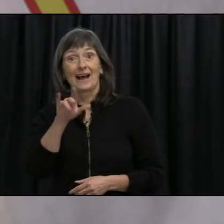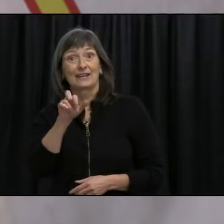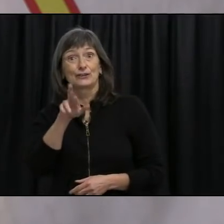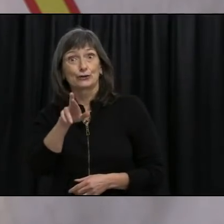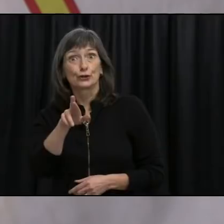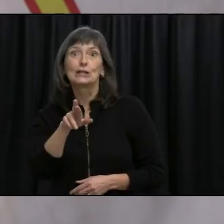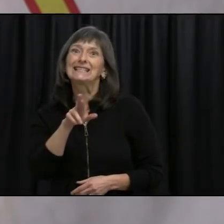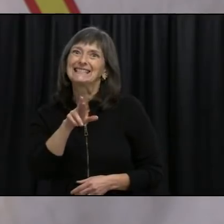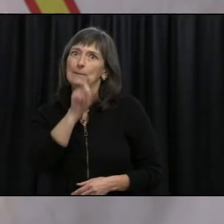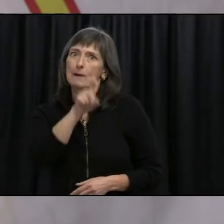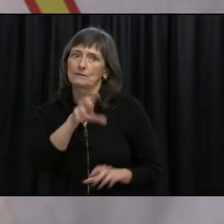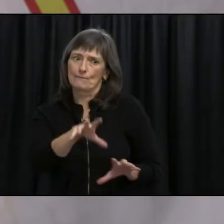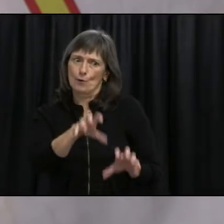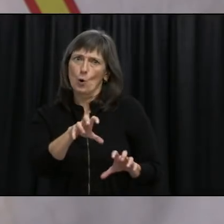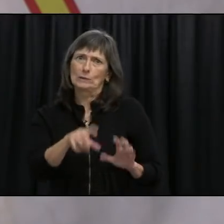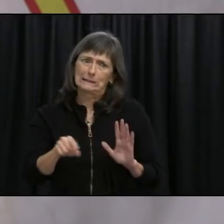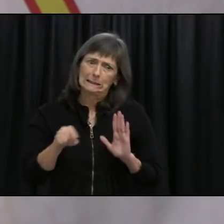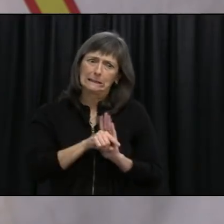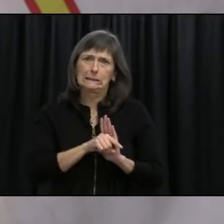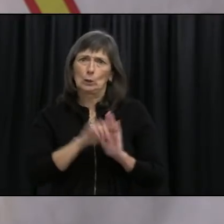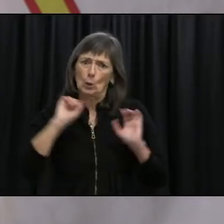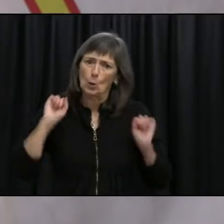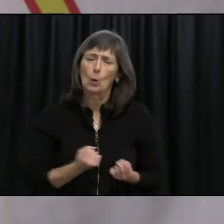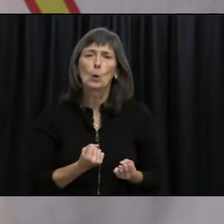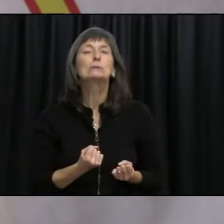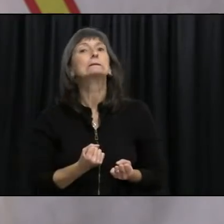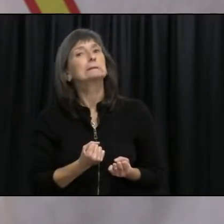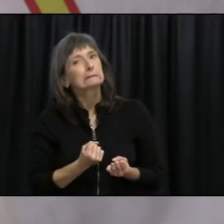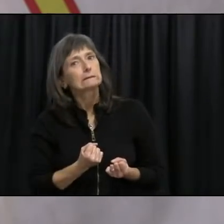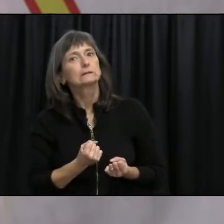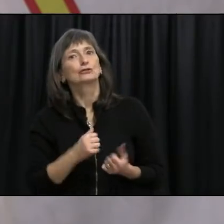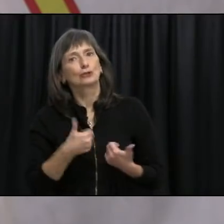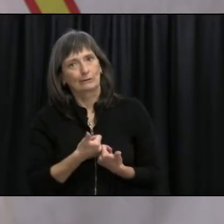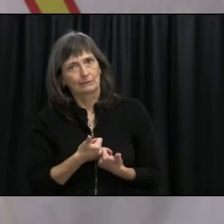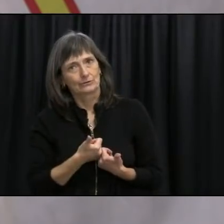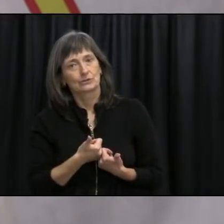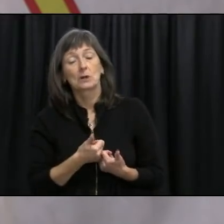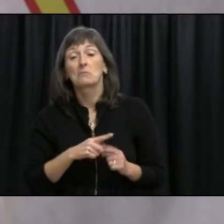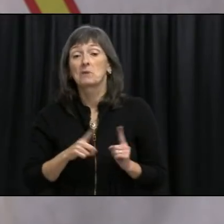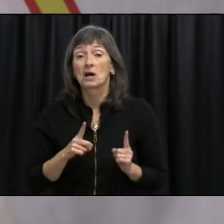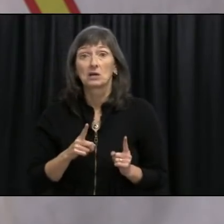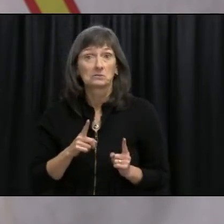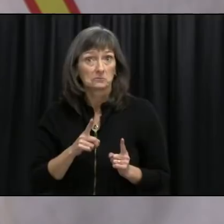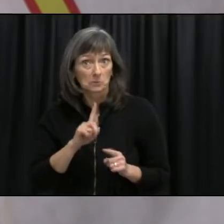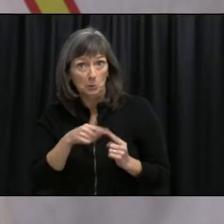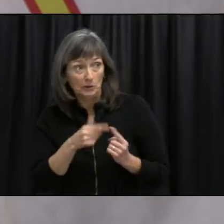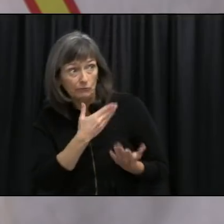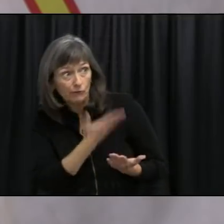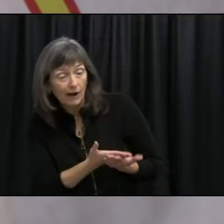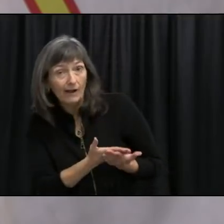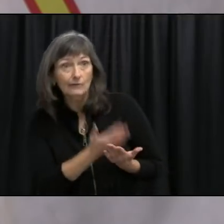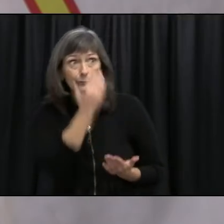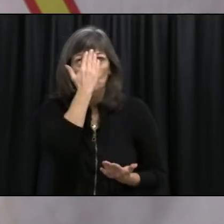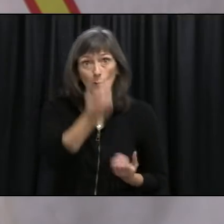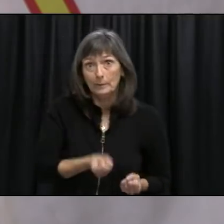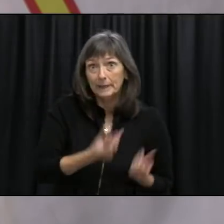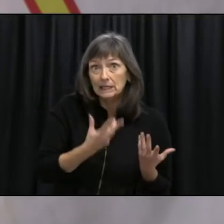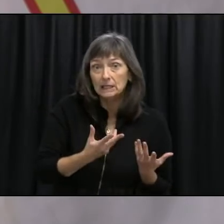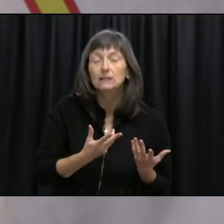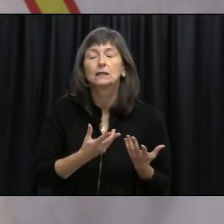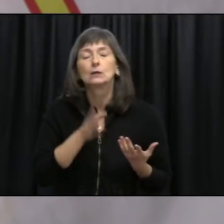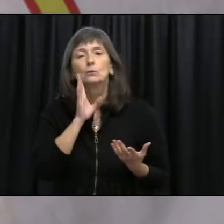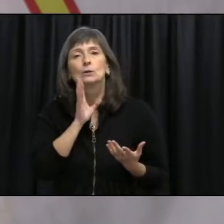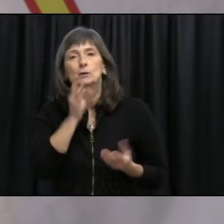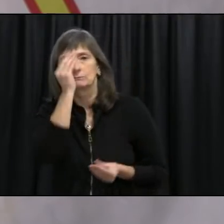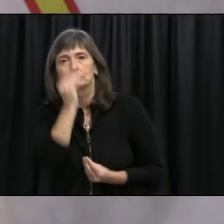as well. But as soon as we have finalized results, as soon as we know our final numbers and we can get that information out to people, we